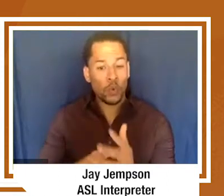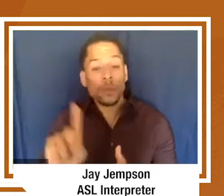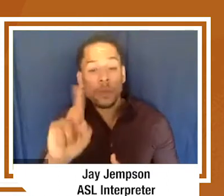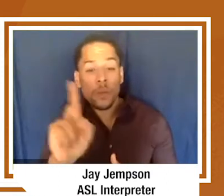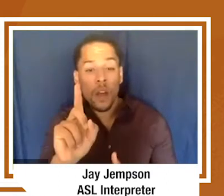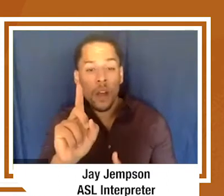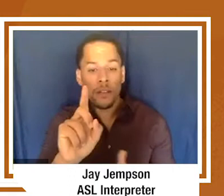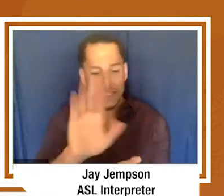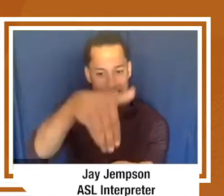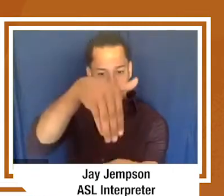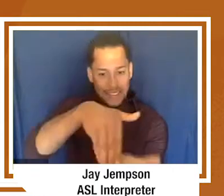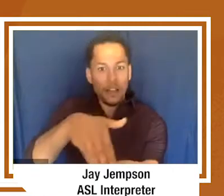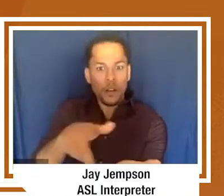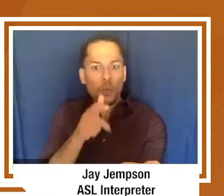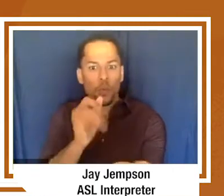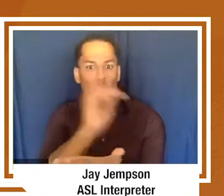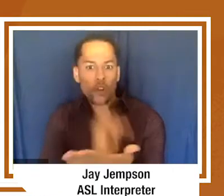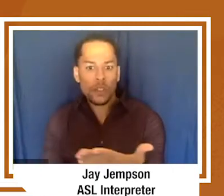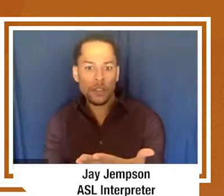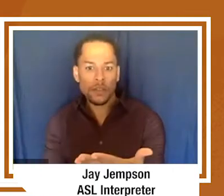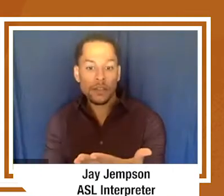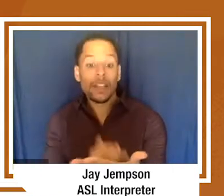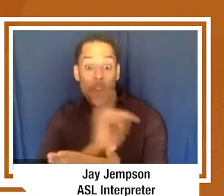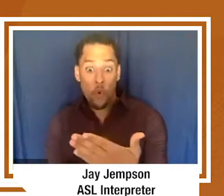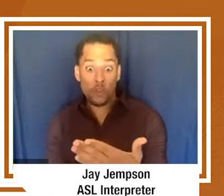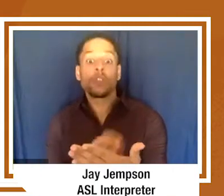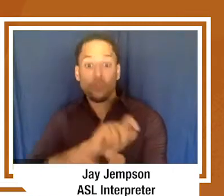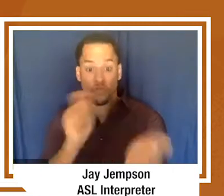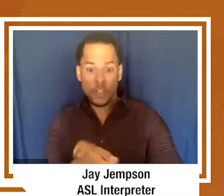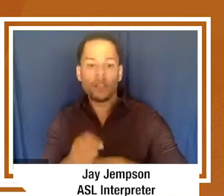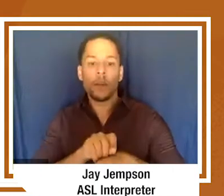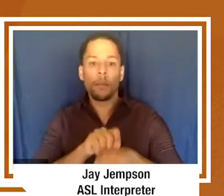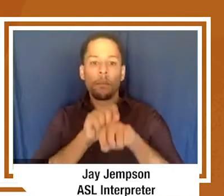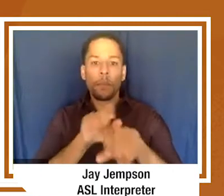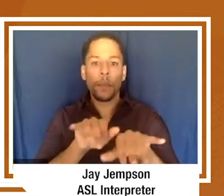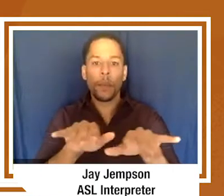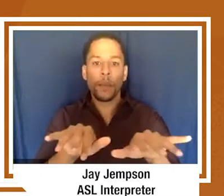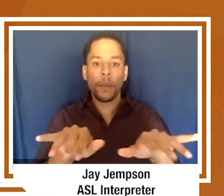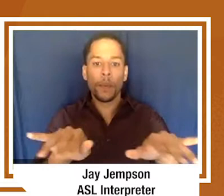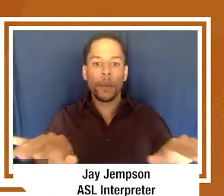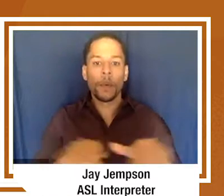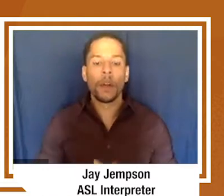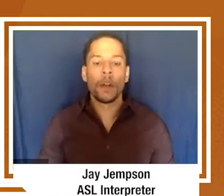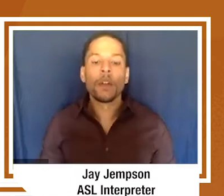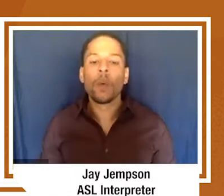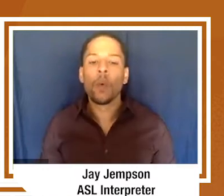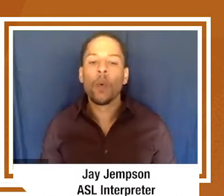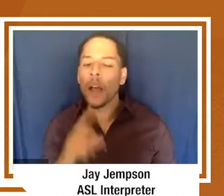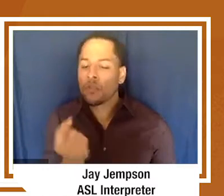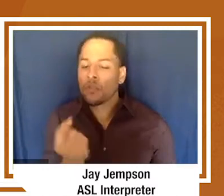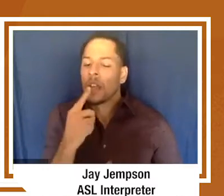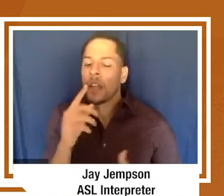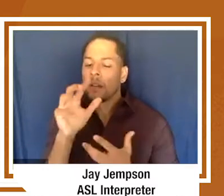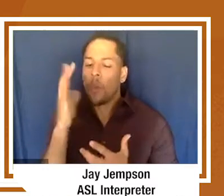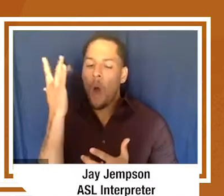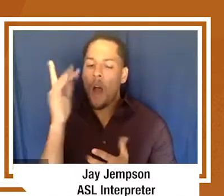artists, and then it will ripple. So there, that confusion is warranted, and I think we